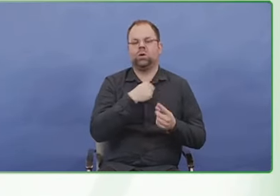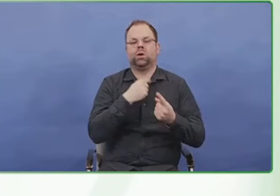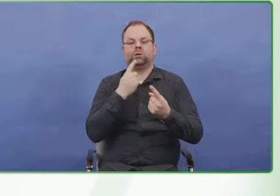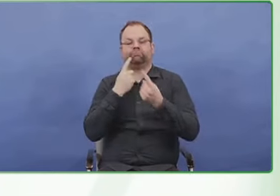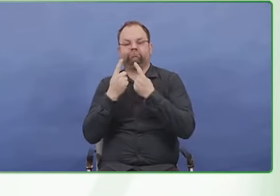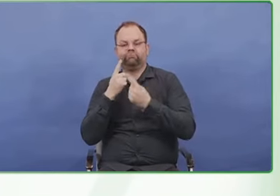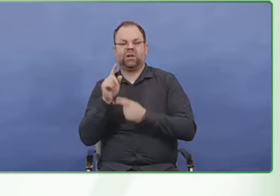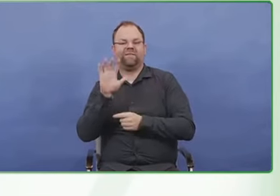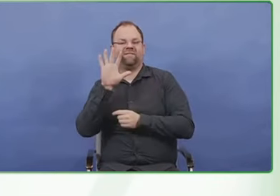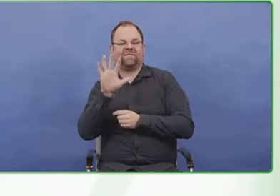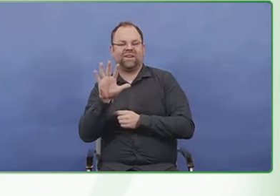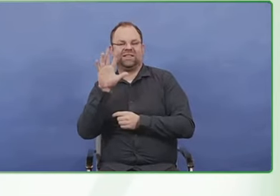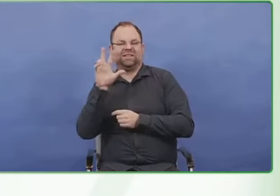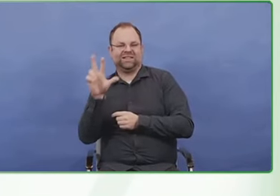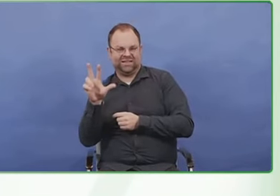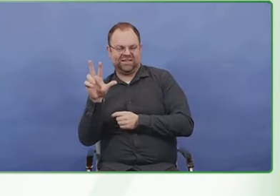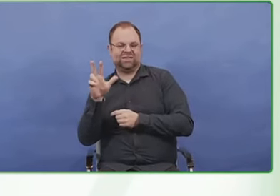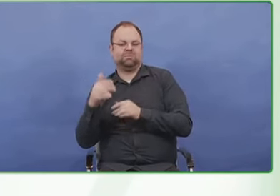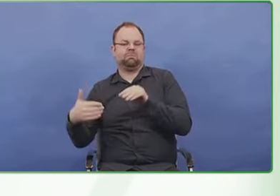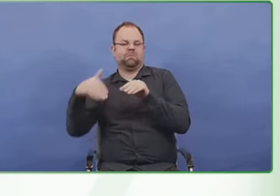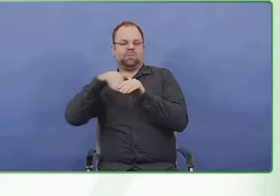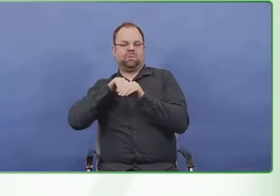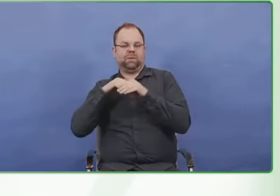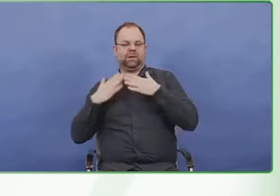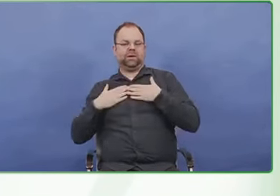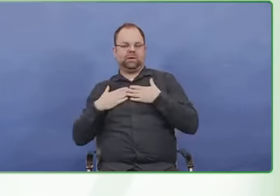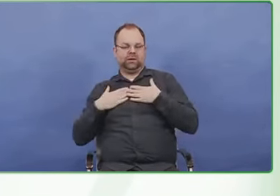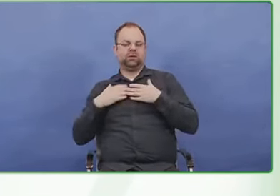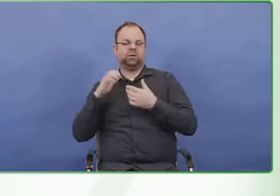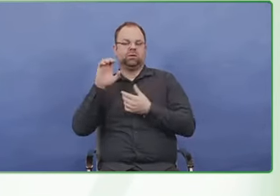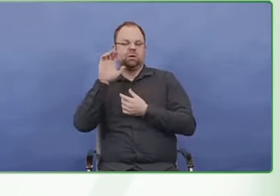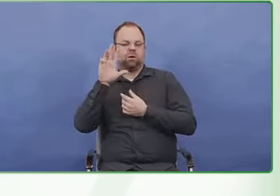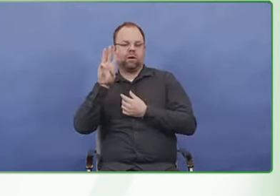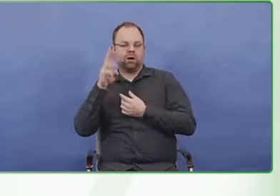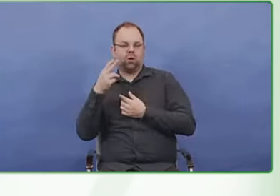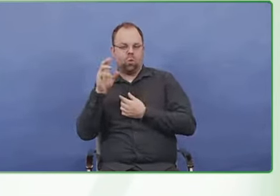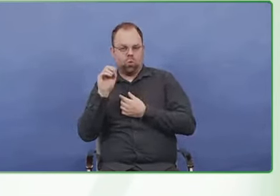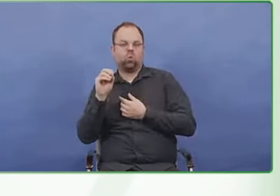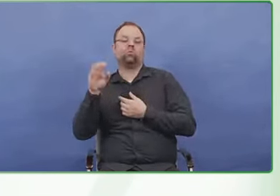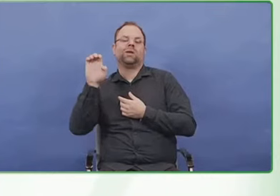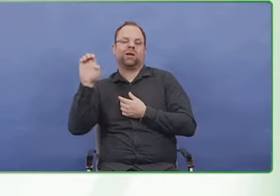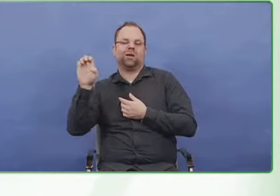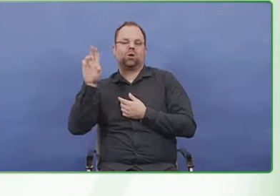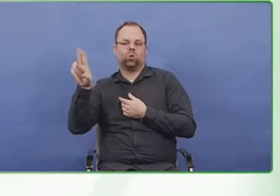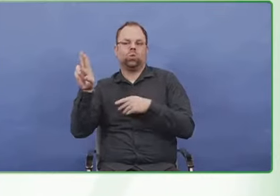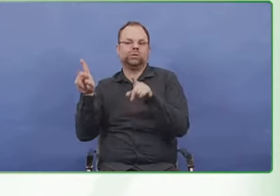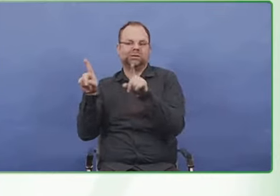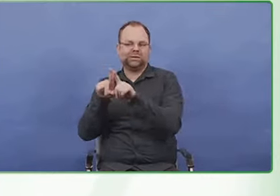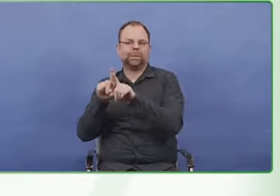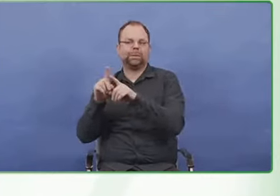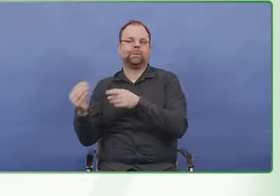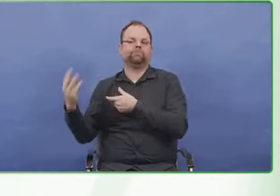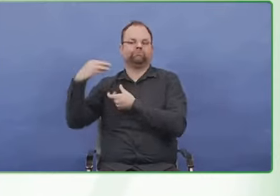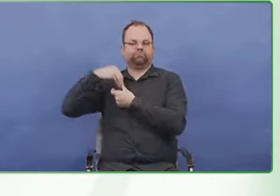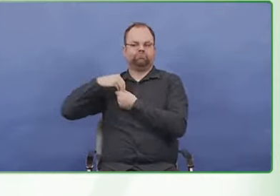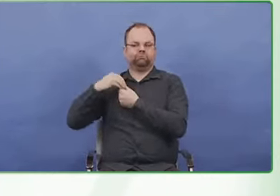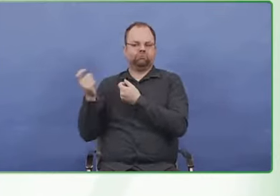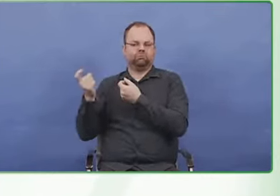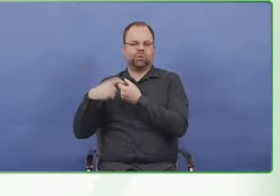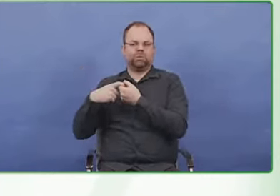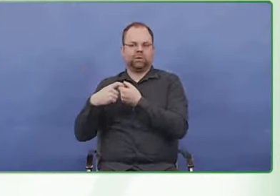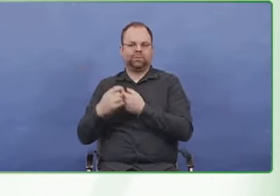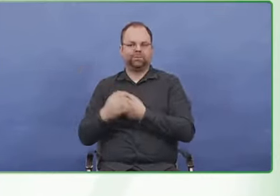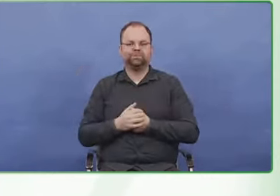Okay, so what I want to talk a little bit about is what the framework is about and what is it that the member states are committing to.